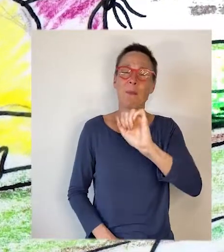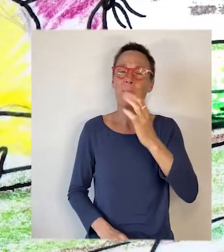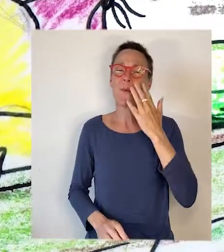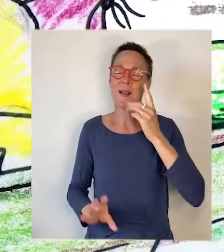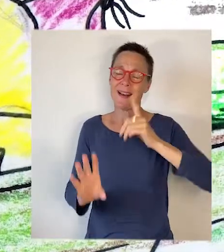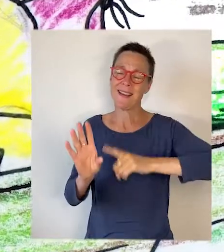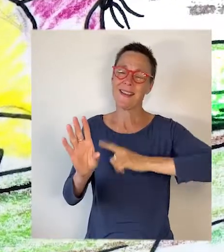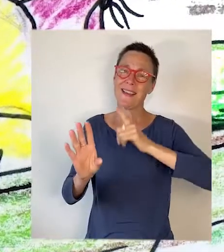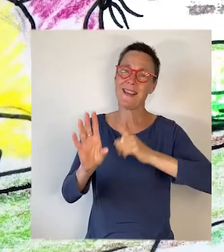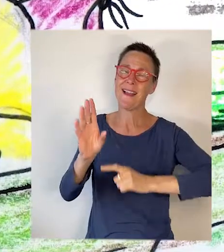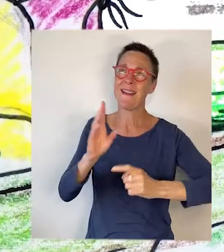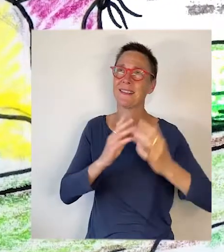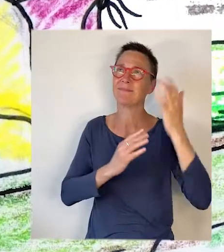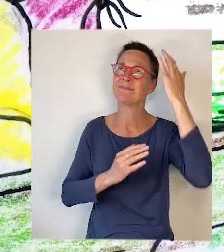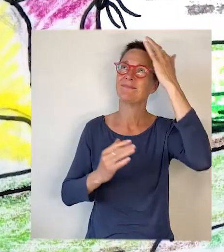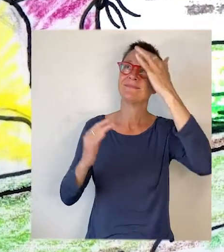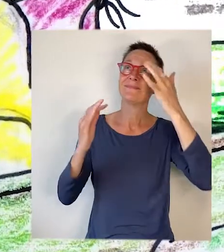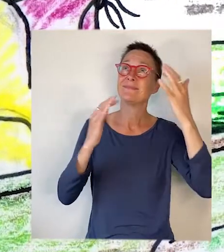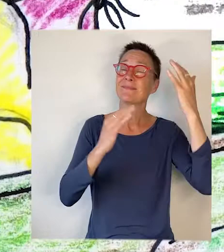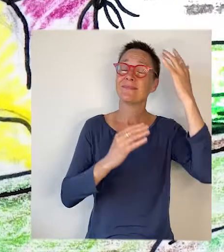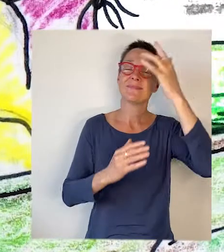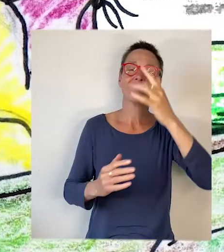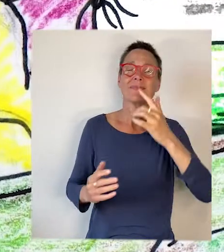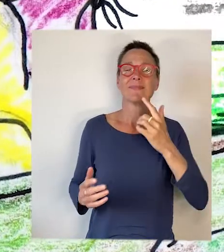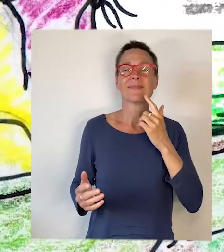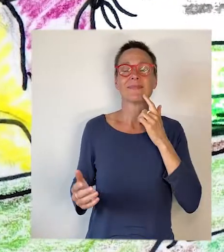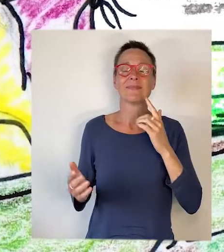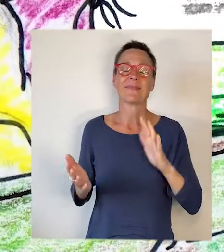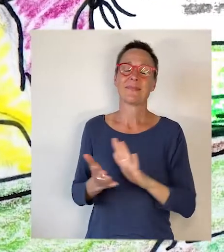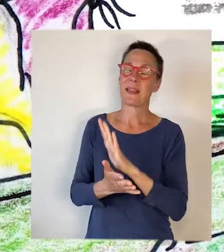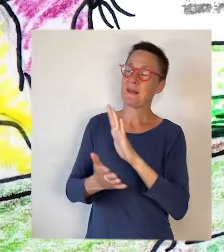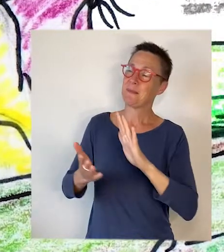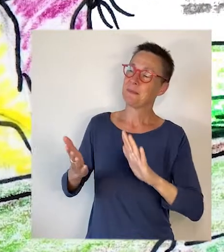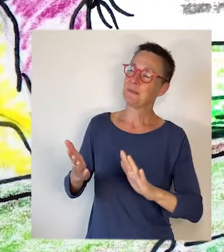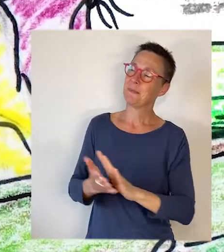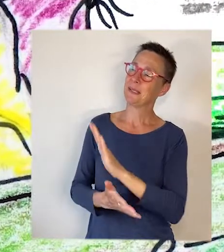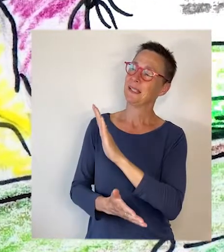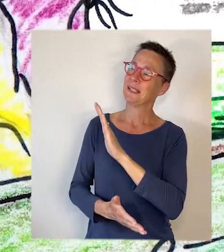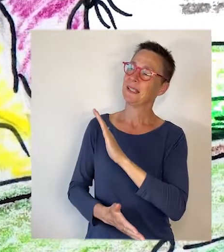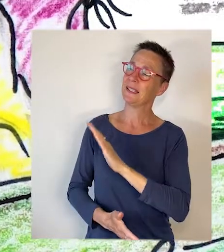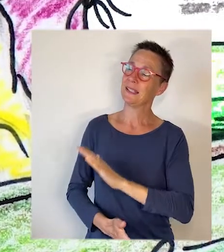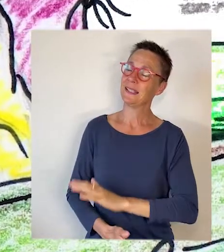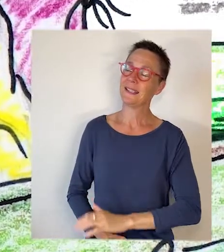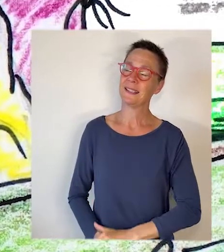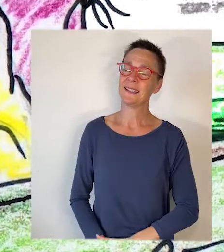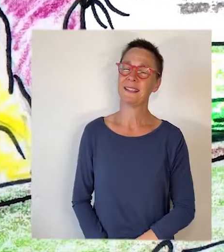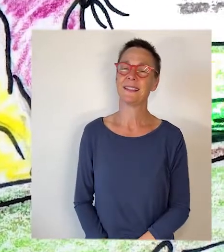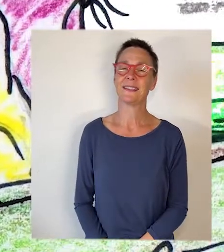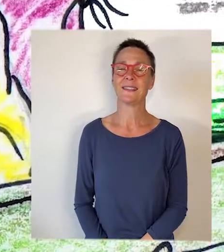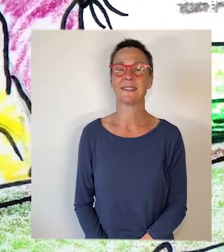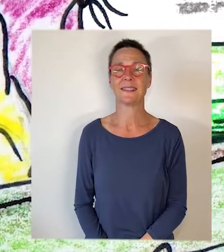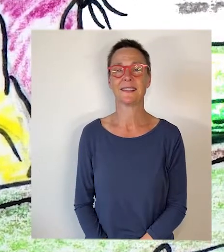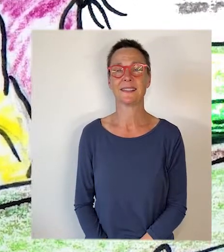dreaming, there in her wheelchair, the wind in her long hair, a young girl again.